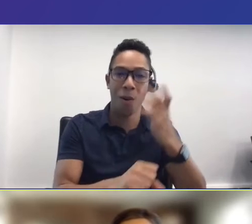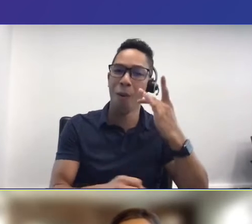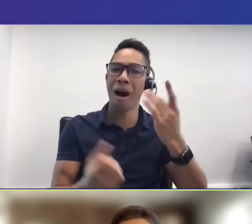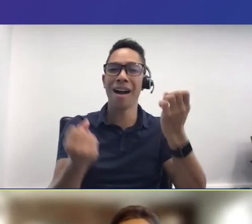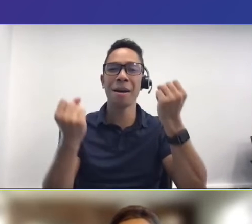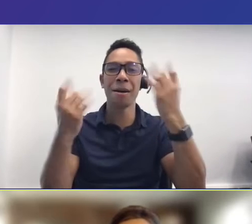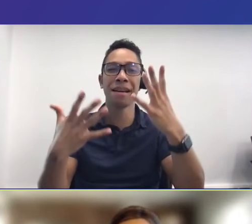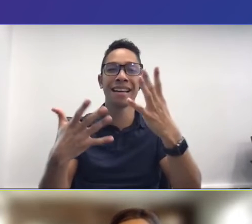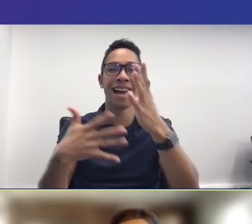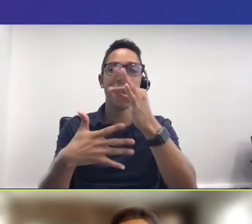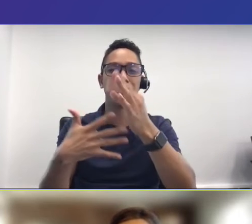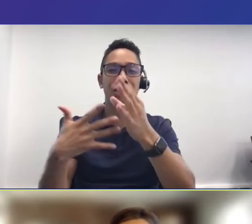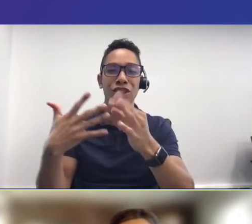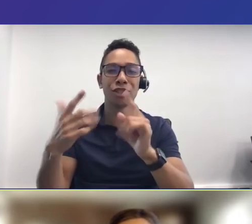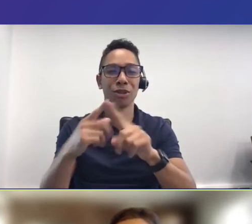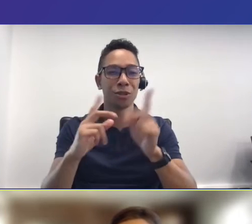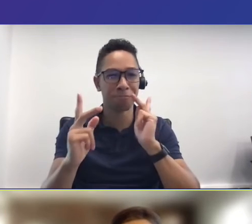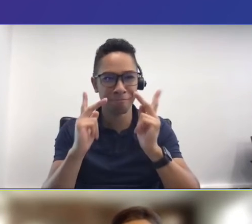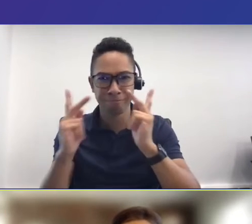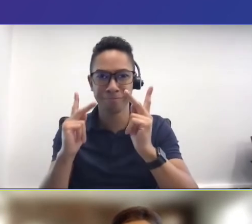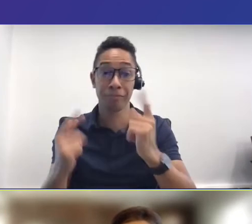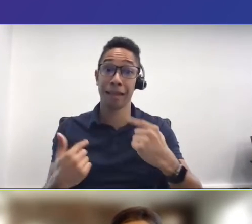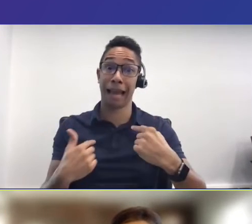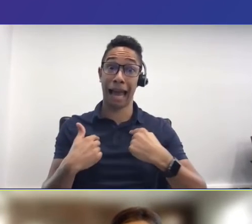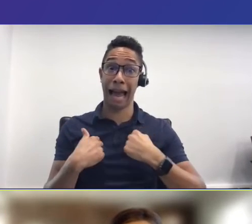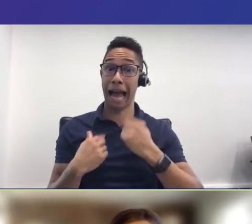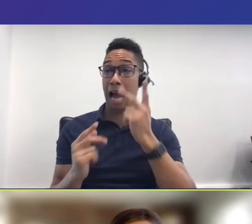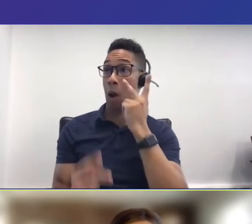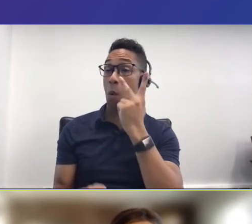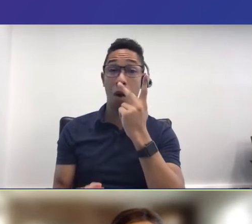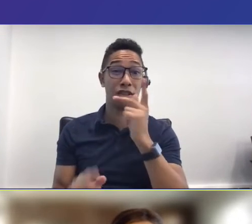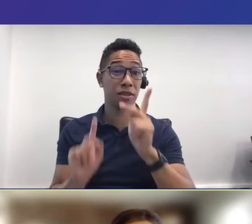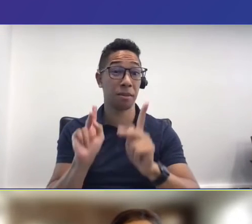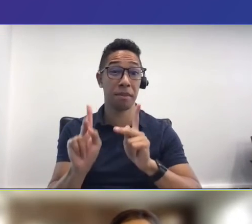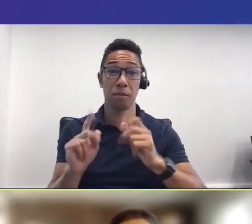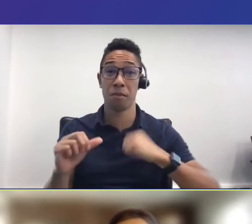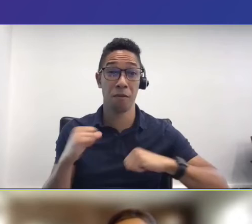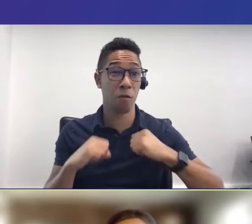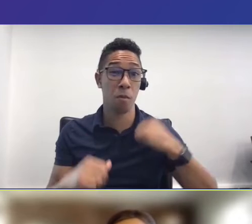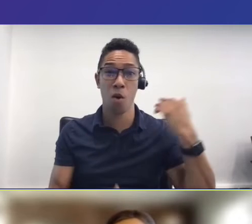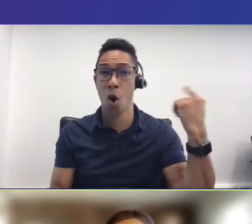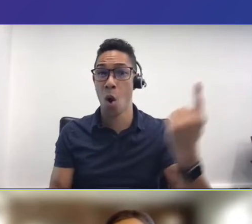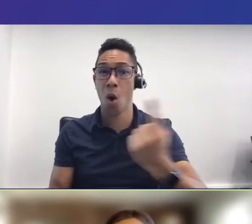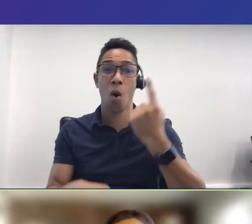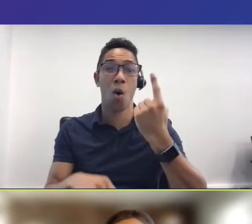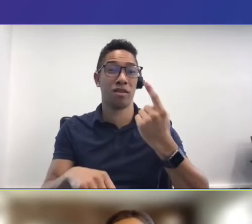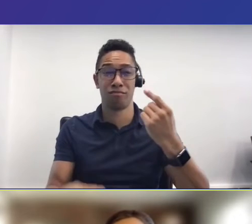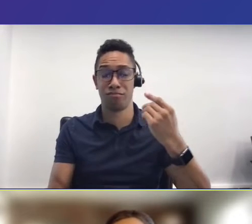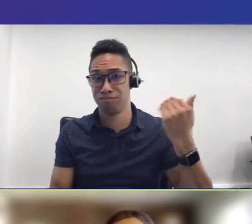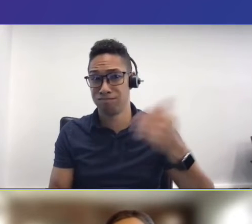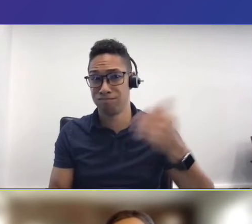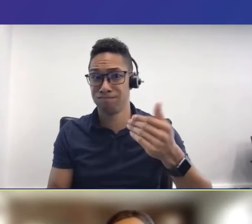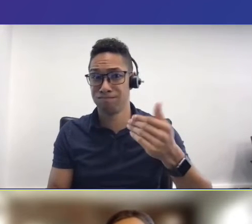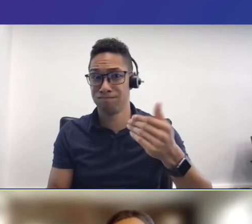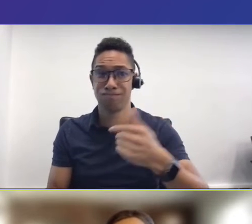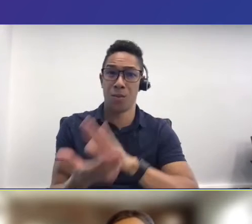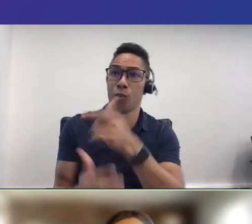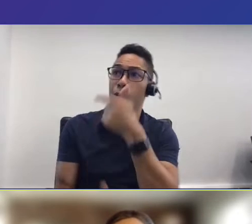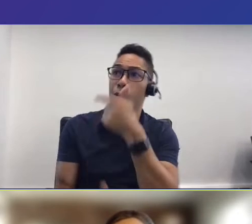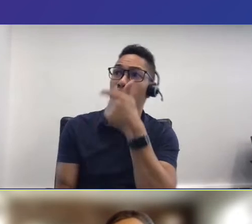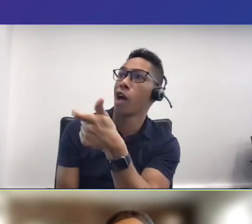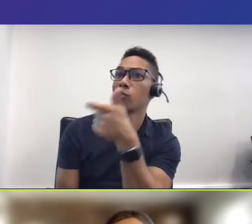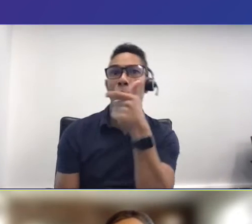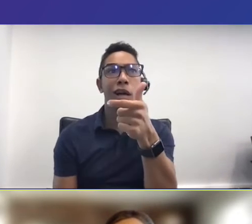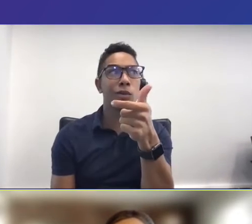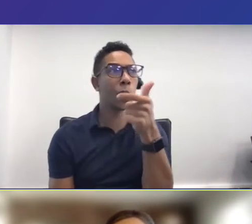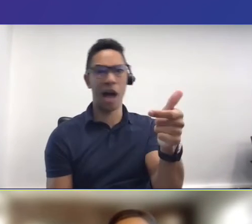and I saw everybody perform all the time, and that was our school. And it was also a